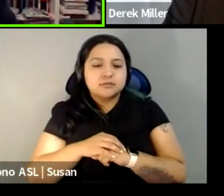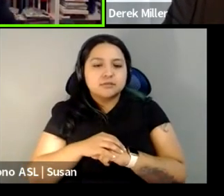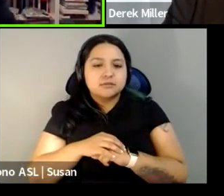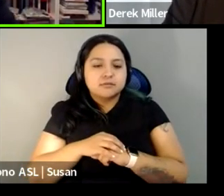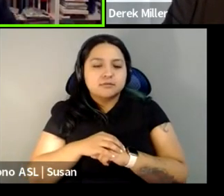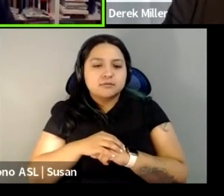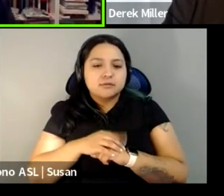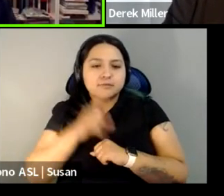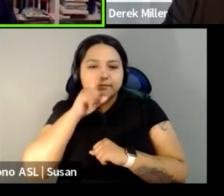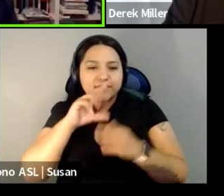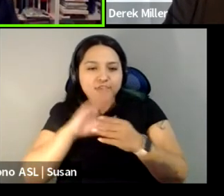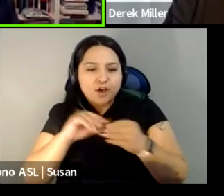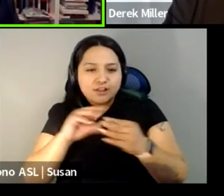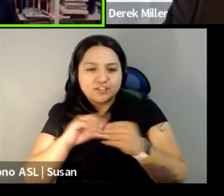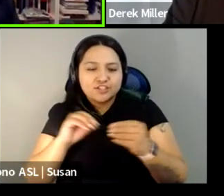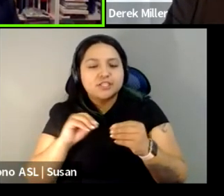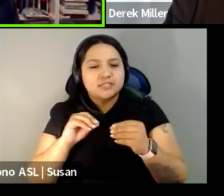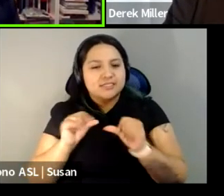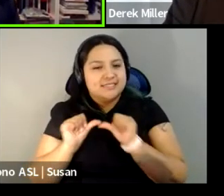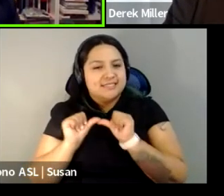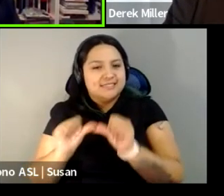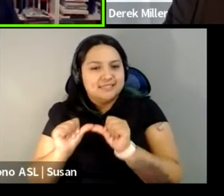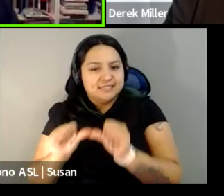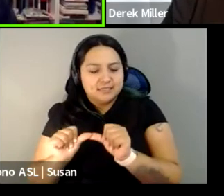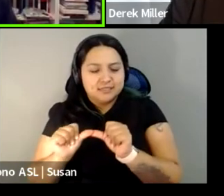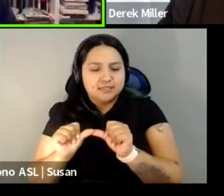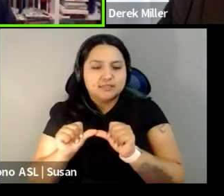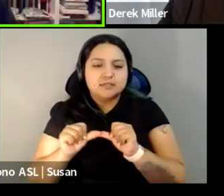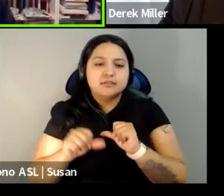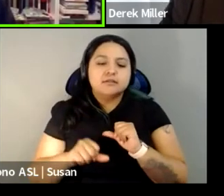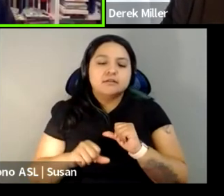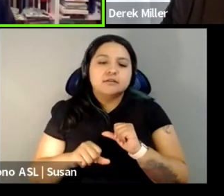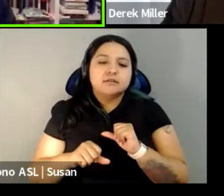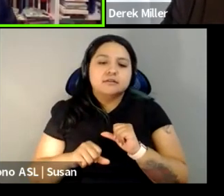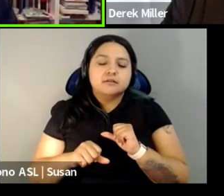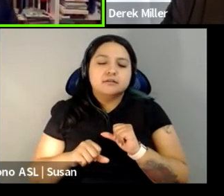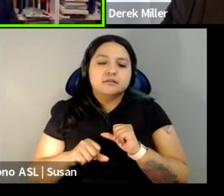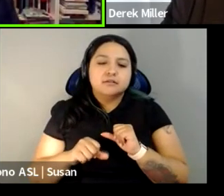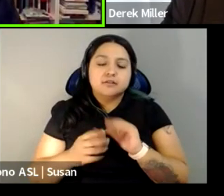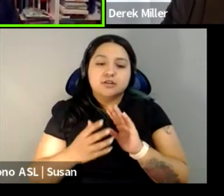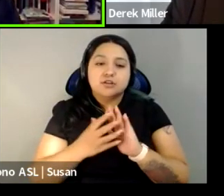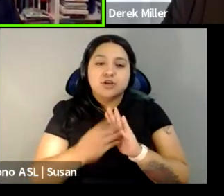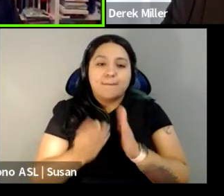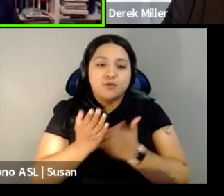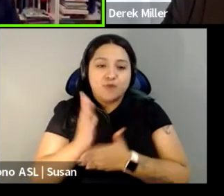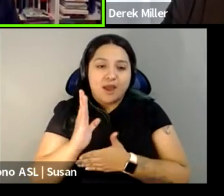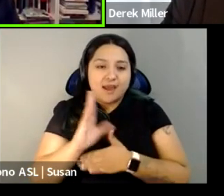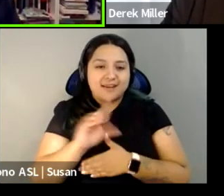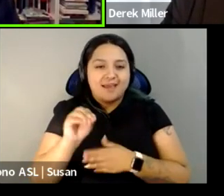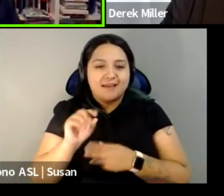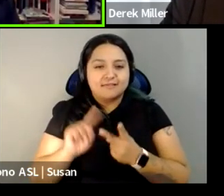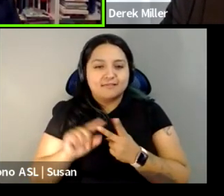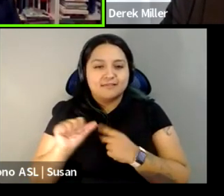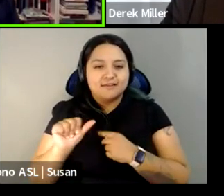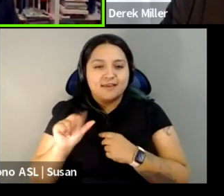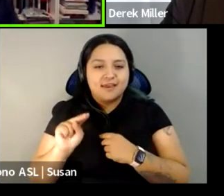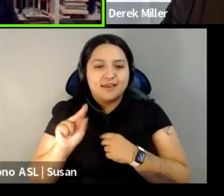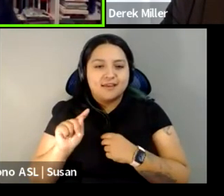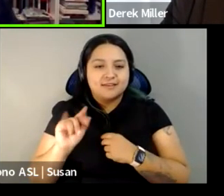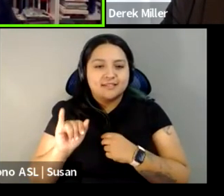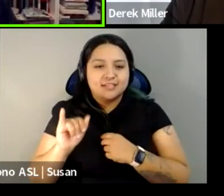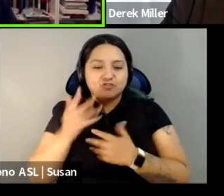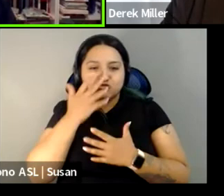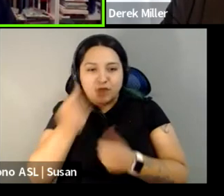its protagonists, particularly the rhetoric built around copyright and antitrust. And in a sense, one can see